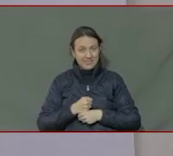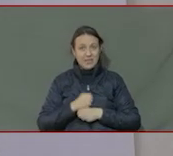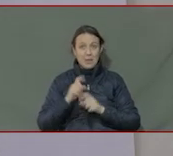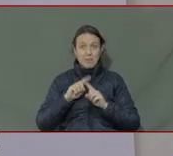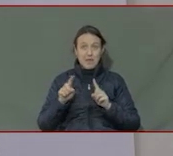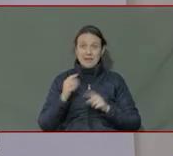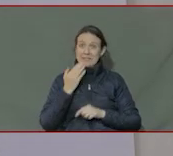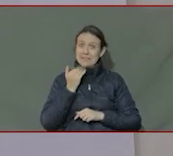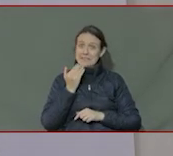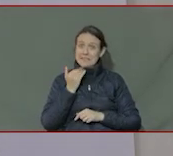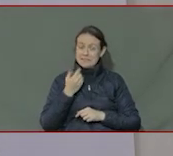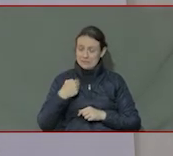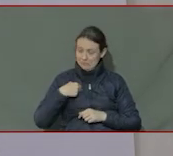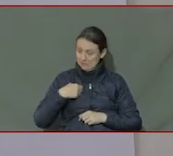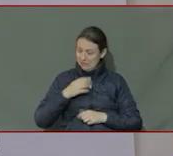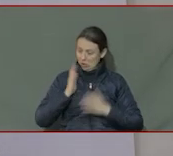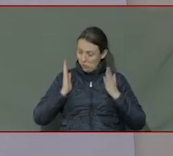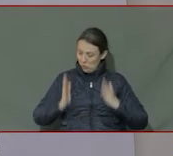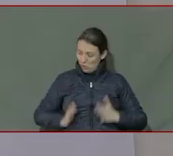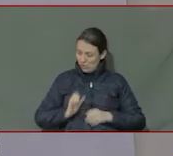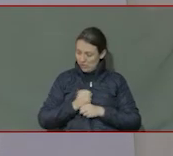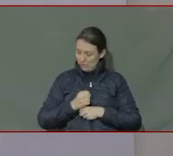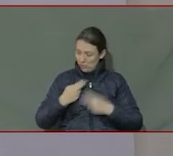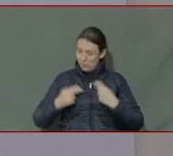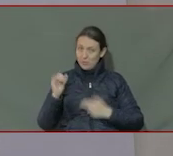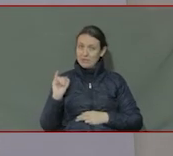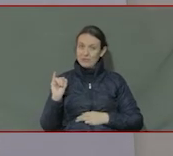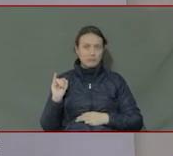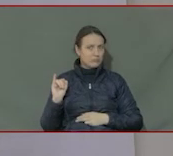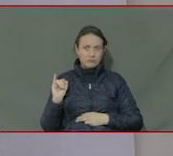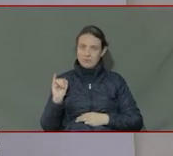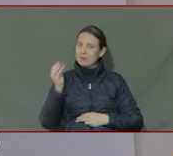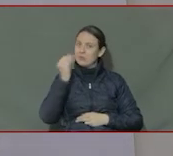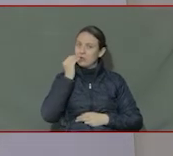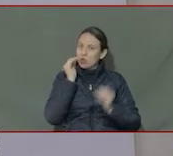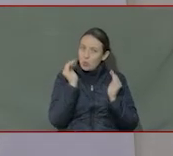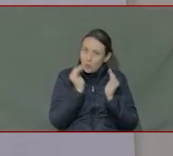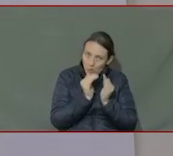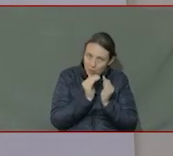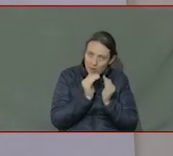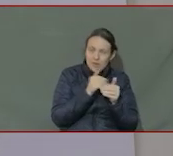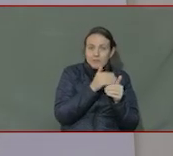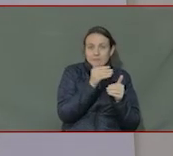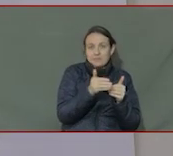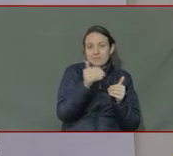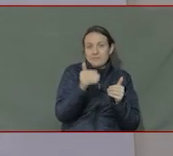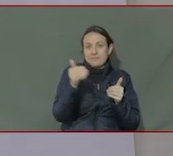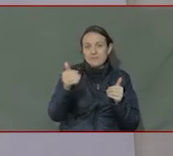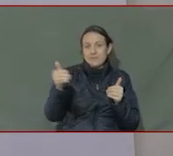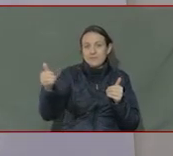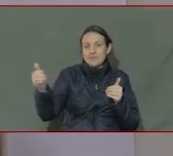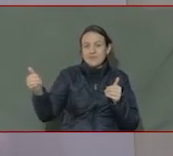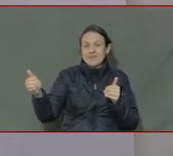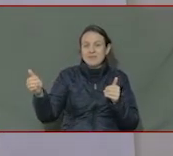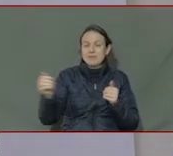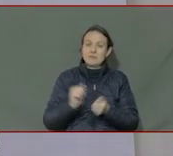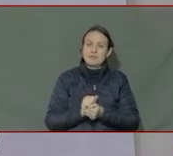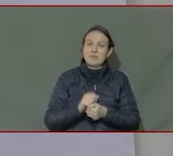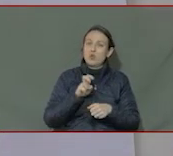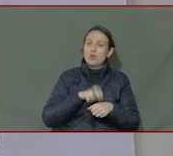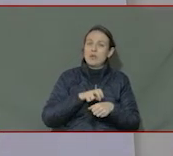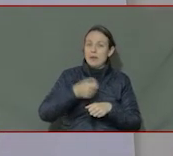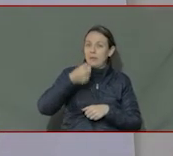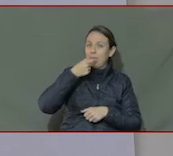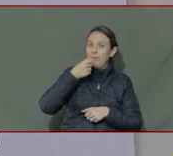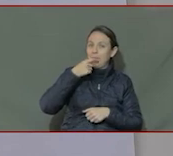I don't have insulin. Then rather eat smaller meals, but more of them. Then you don't need, look at the graph, you don't